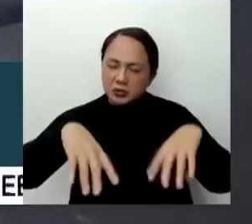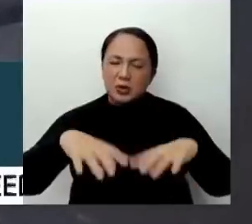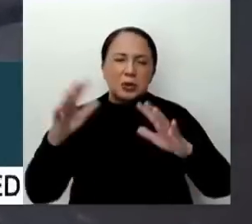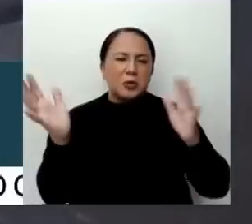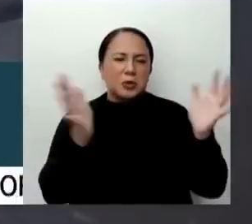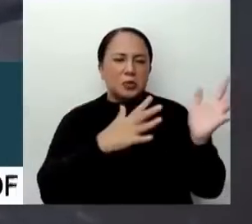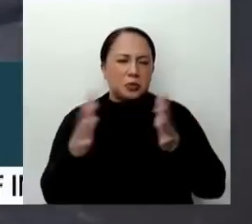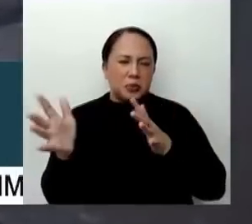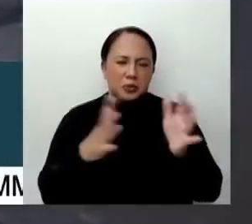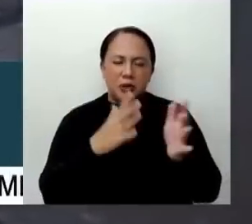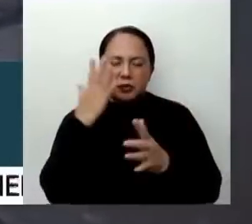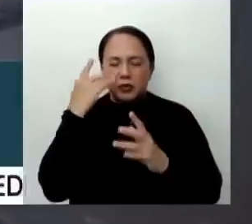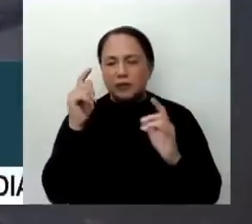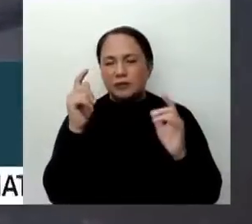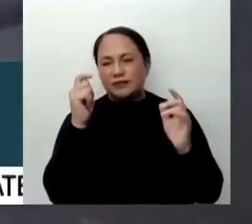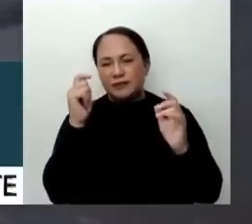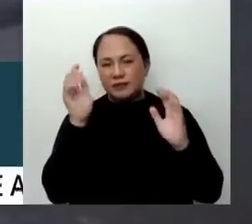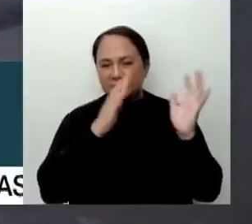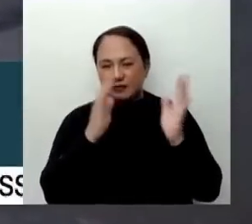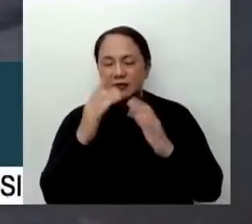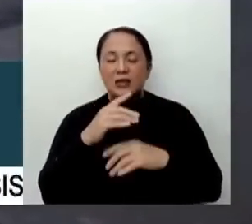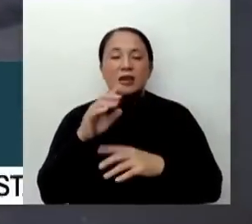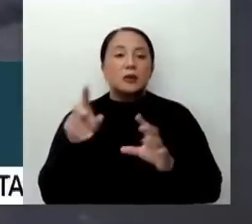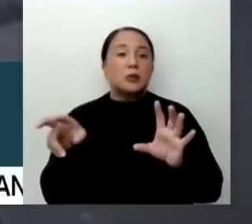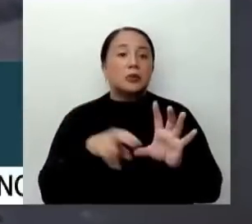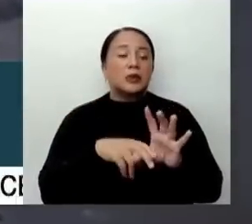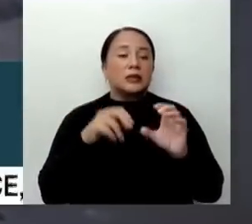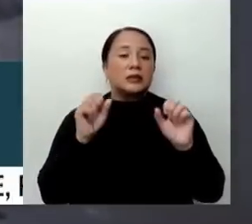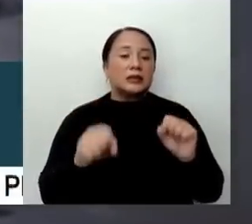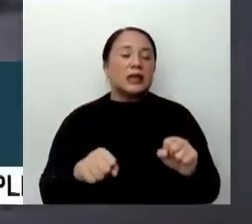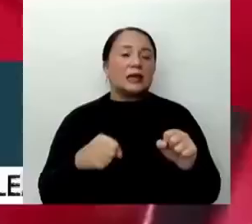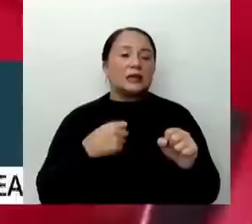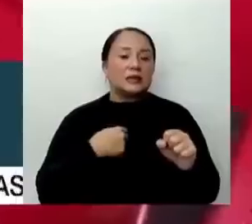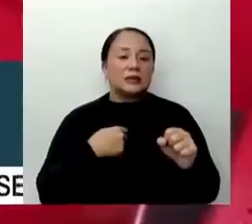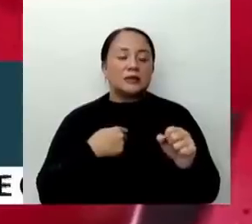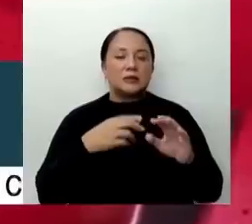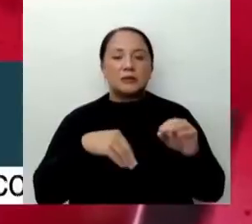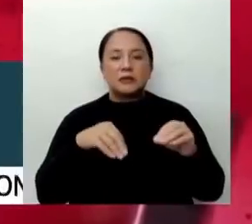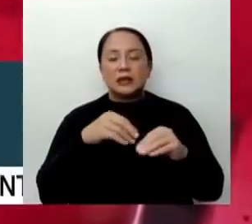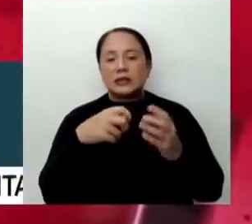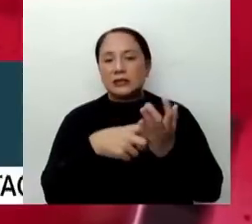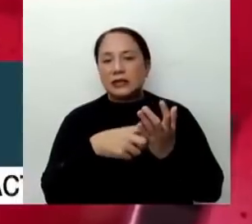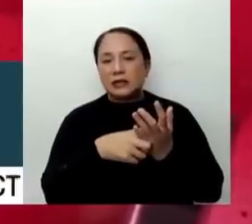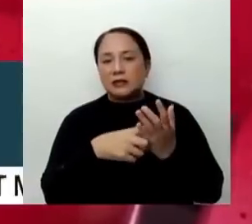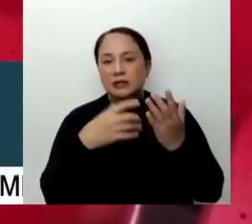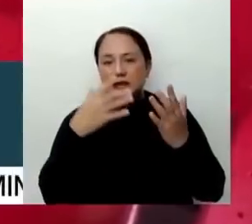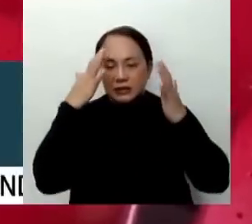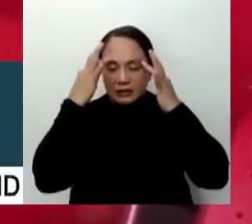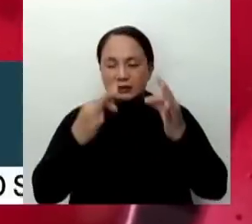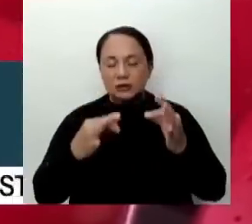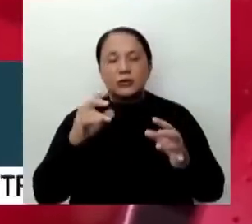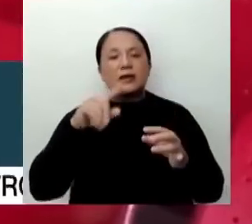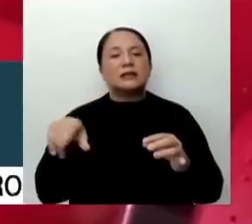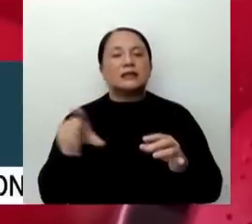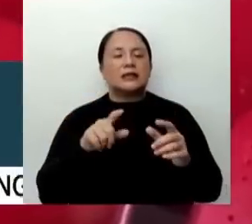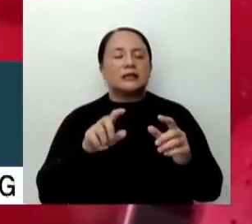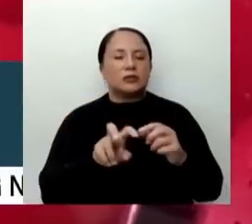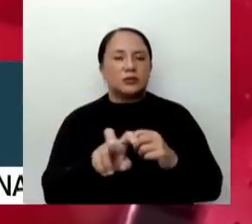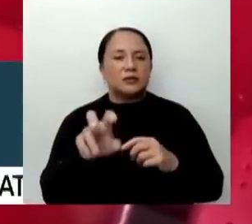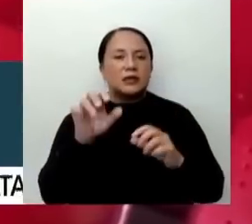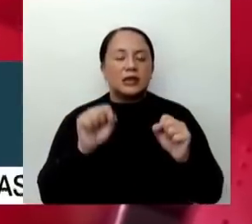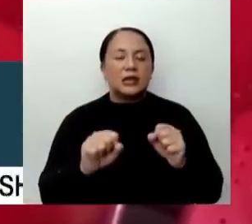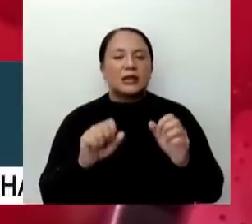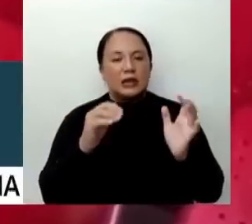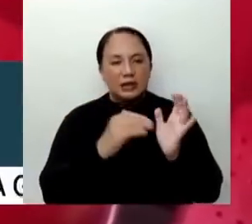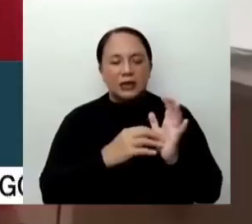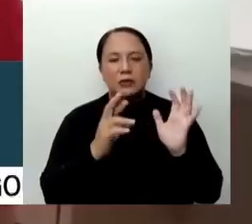brought by the typhoon. Passengers can also refund their tickets if they have decided to cancel their trips, and they can also rebook